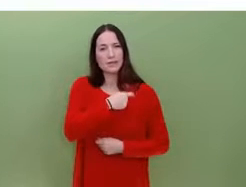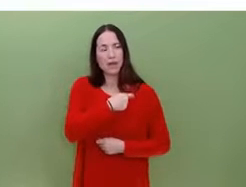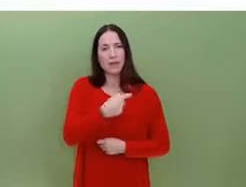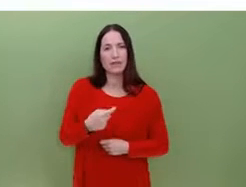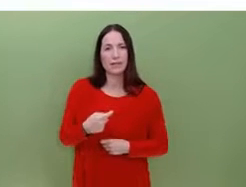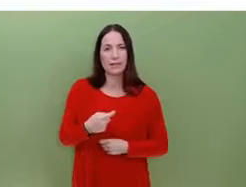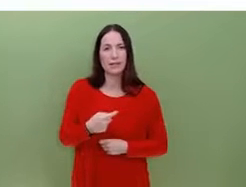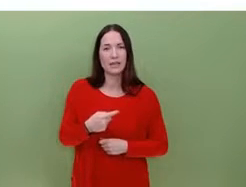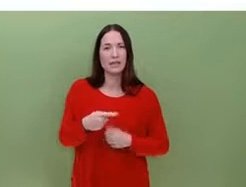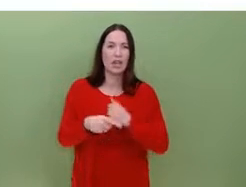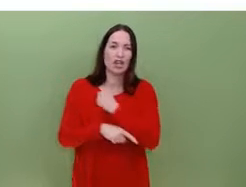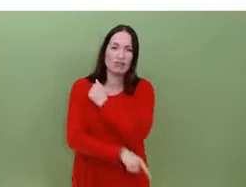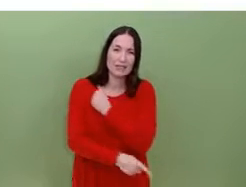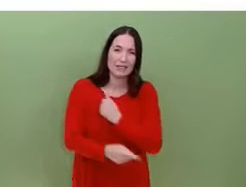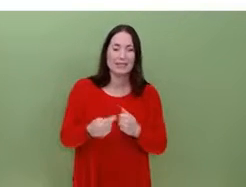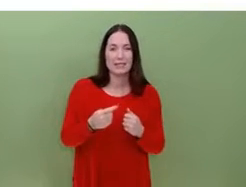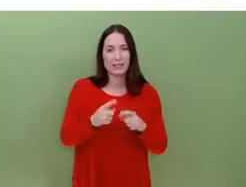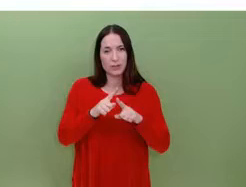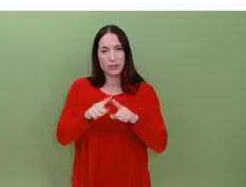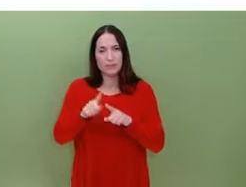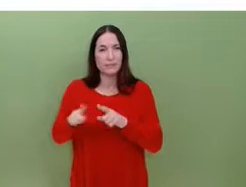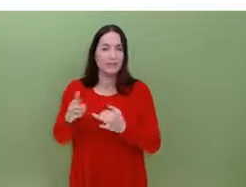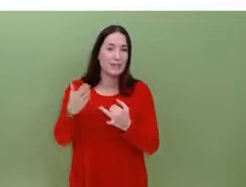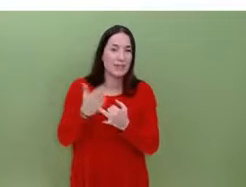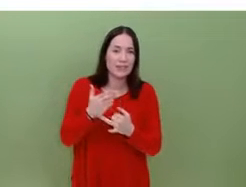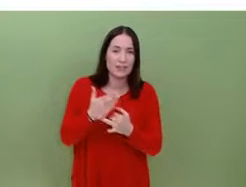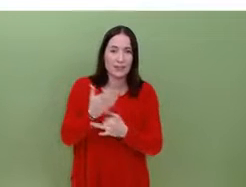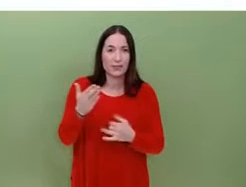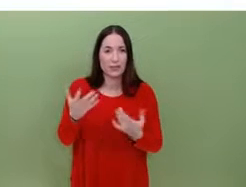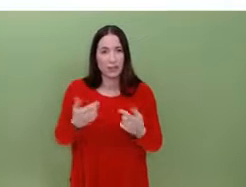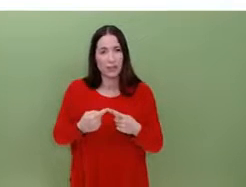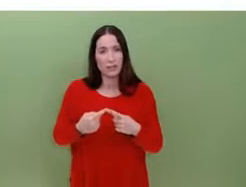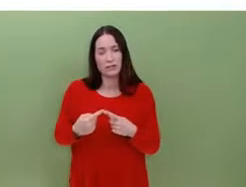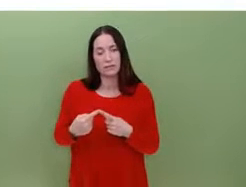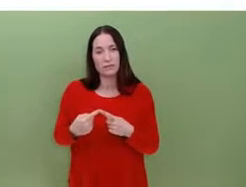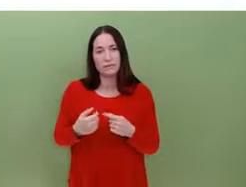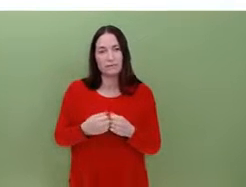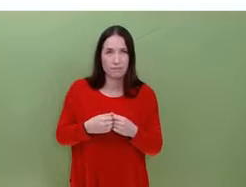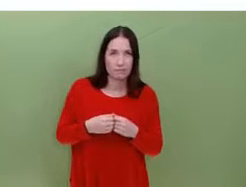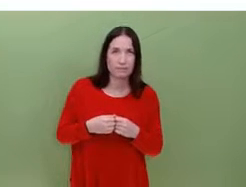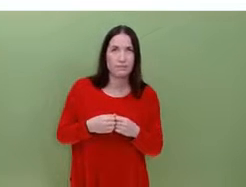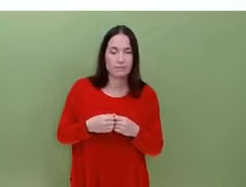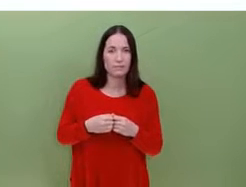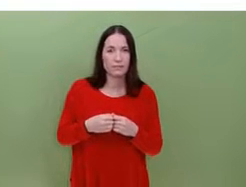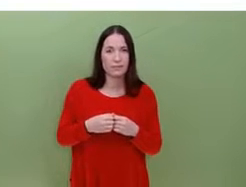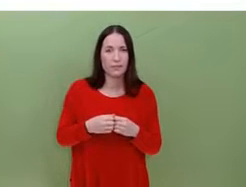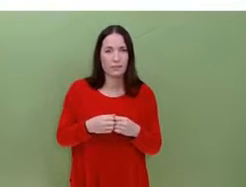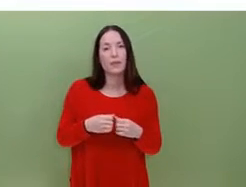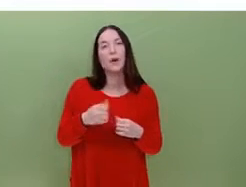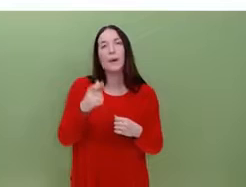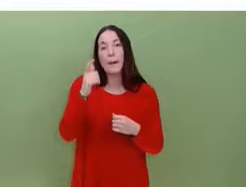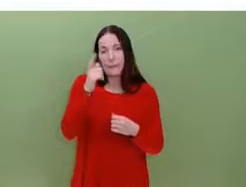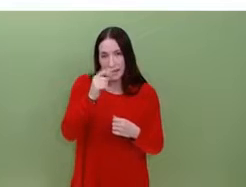recession, interventions that were likely to